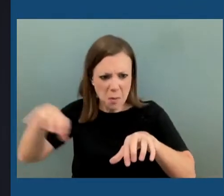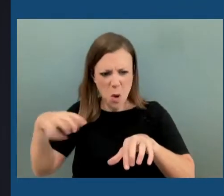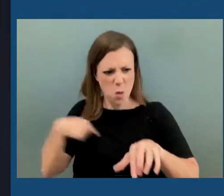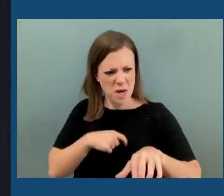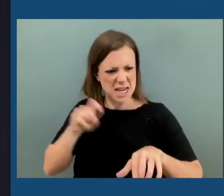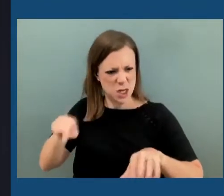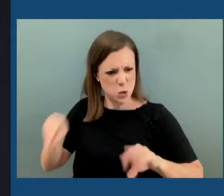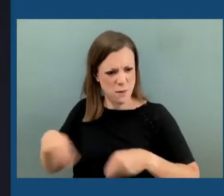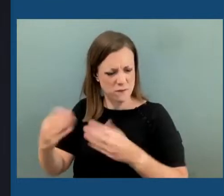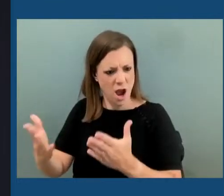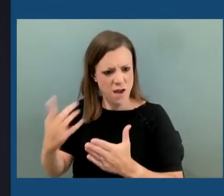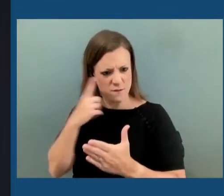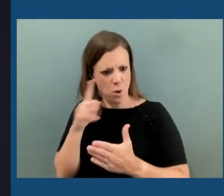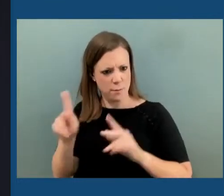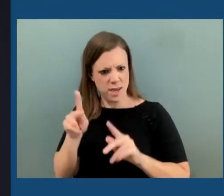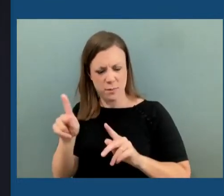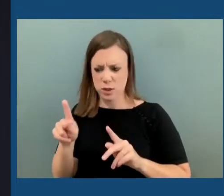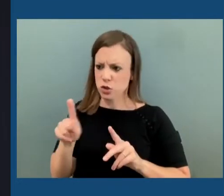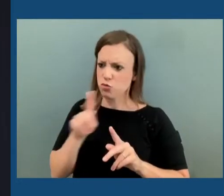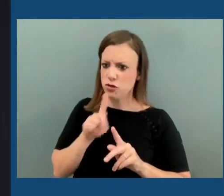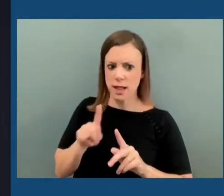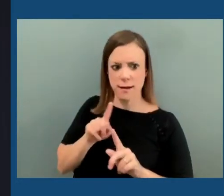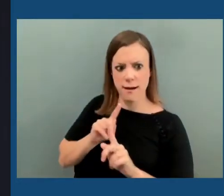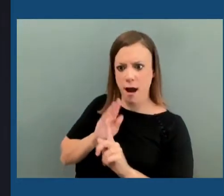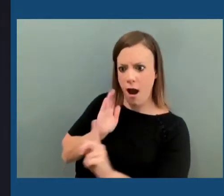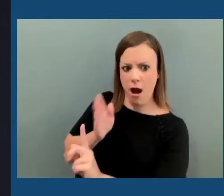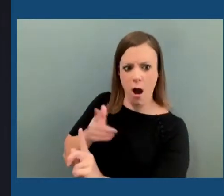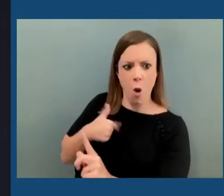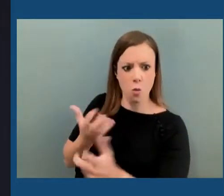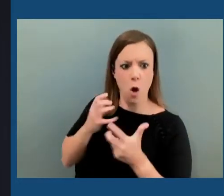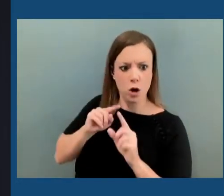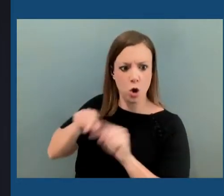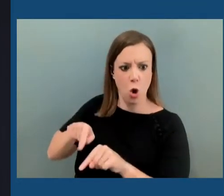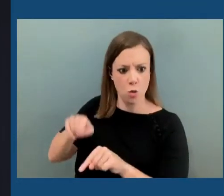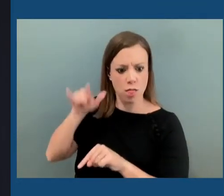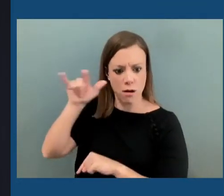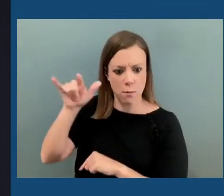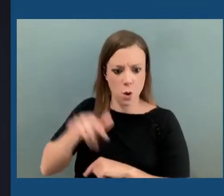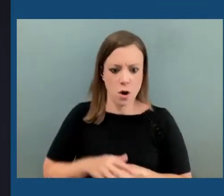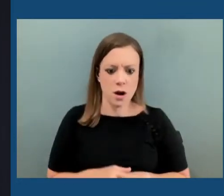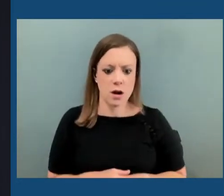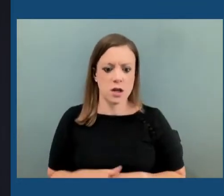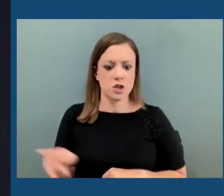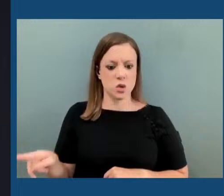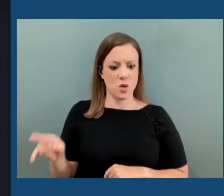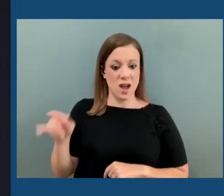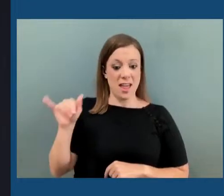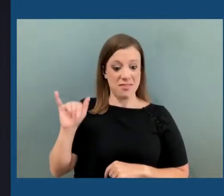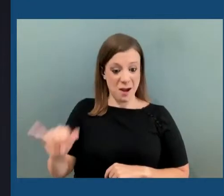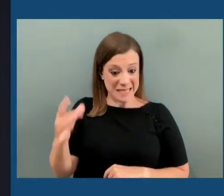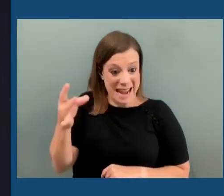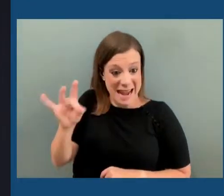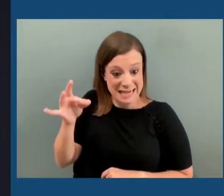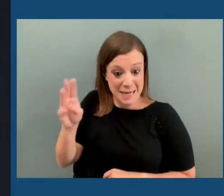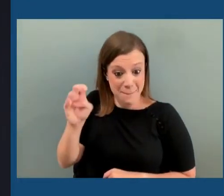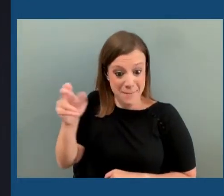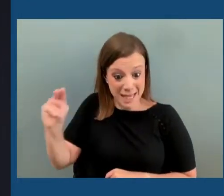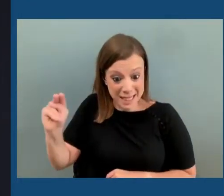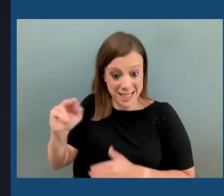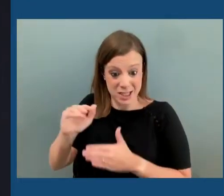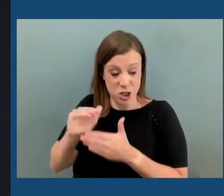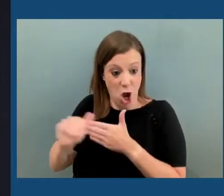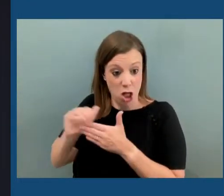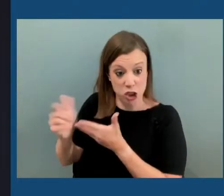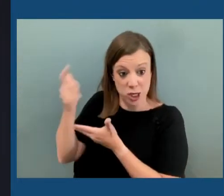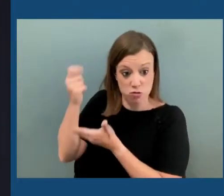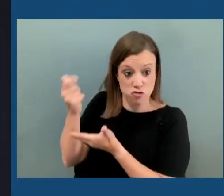State, this is a strategic investment that will improve customer experience, it will save time, and it will modernize